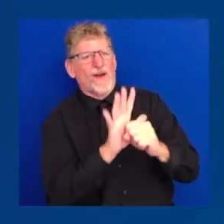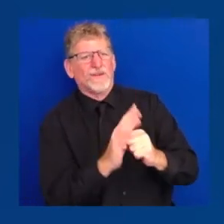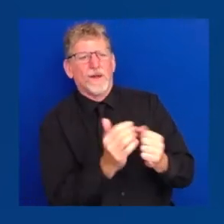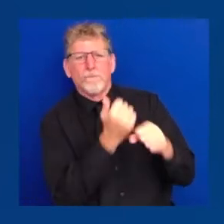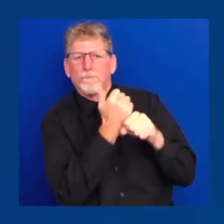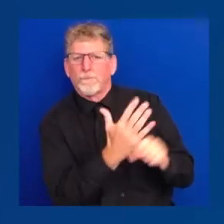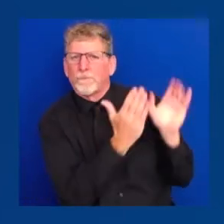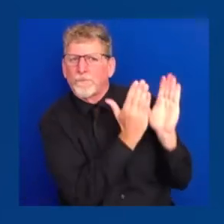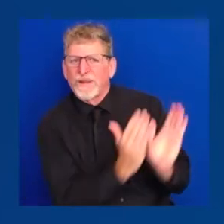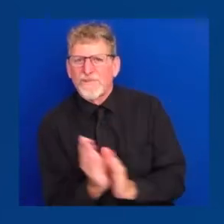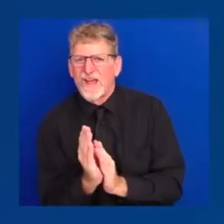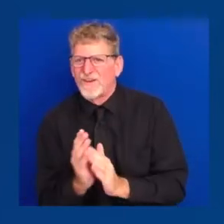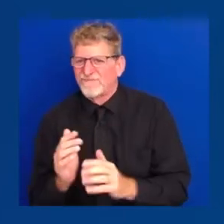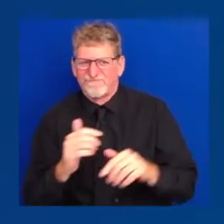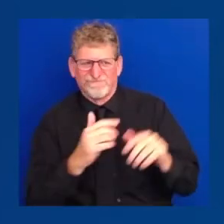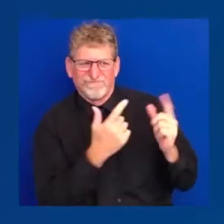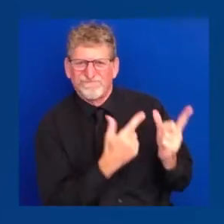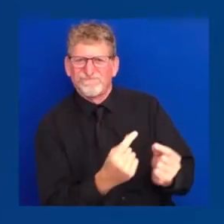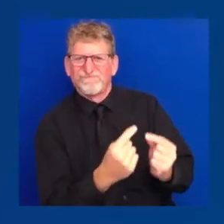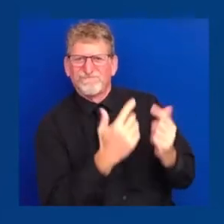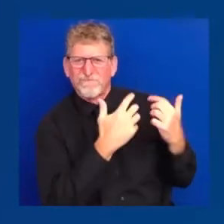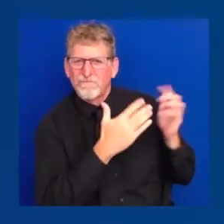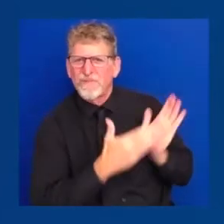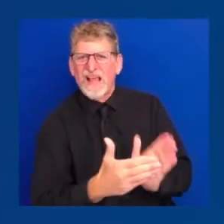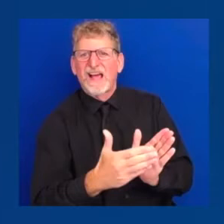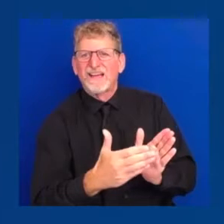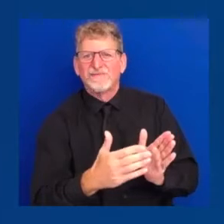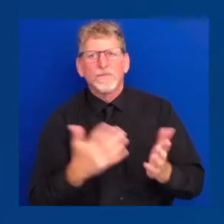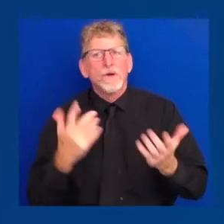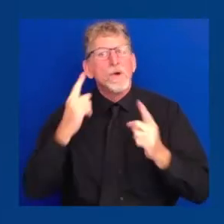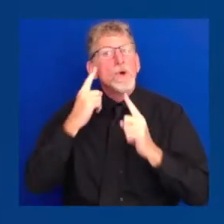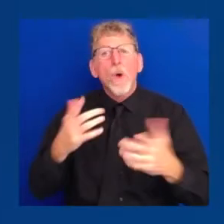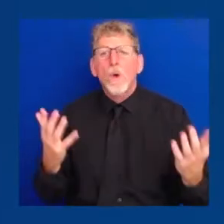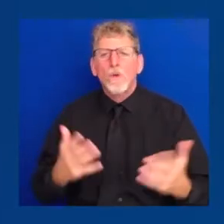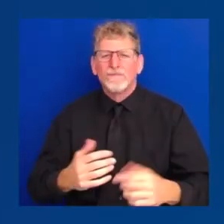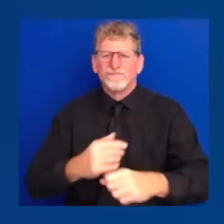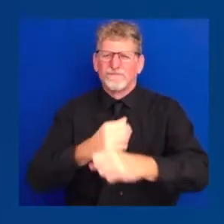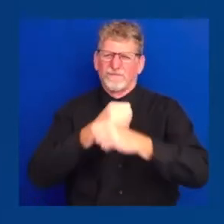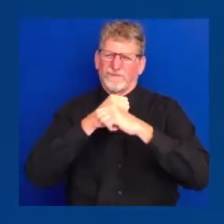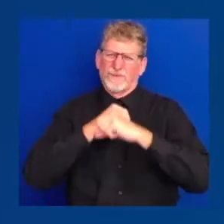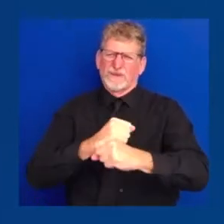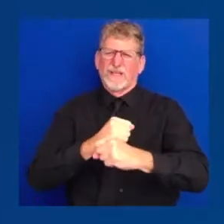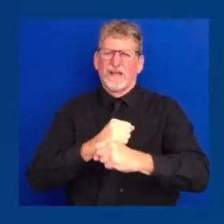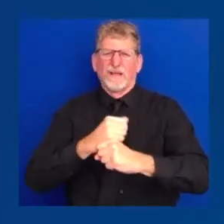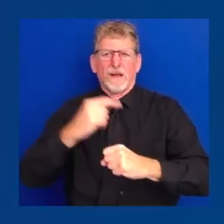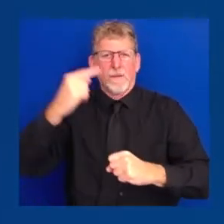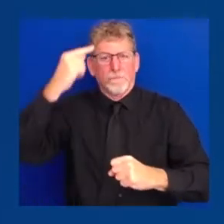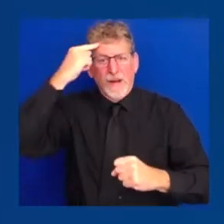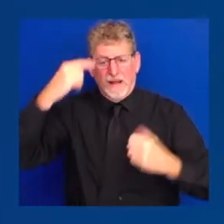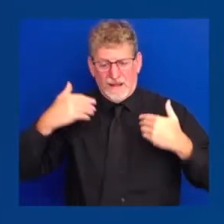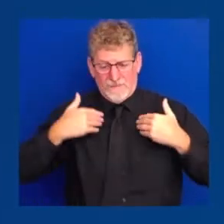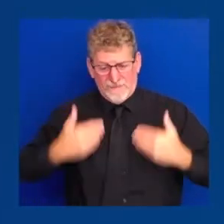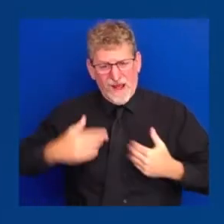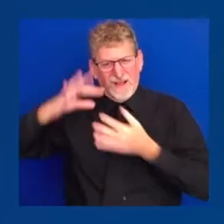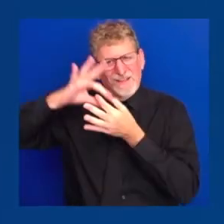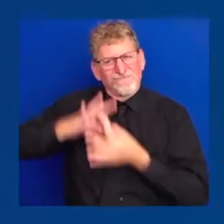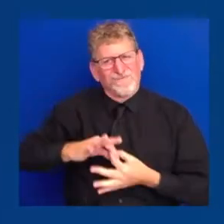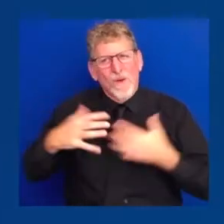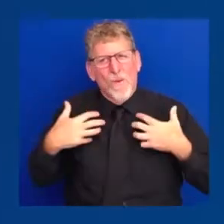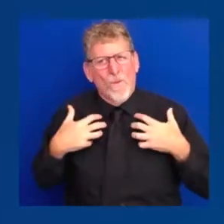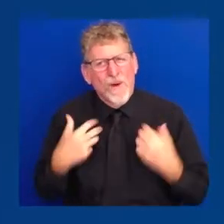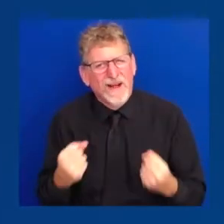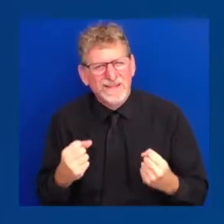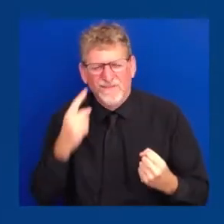of every American. Dr. Fauci and Dr. Walensky will add further specifics, but I want to focus on how we're going to reach